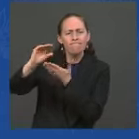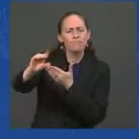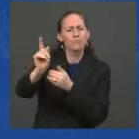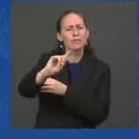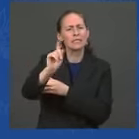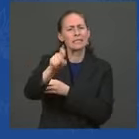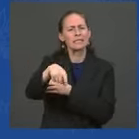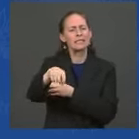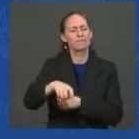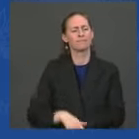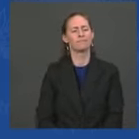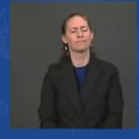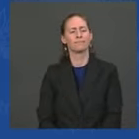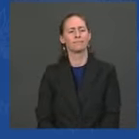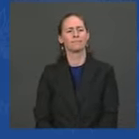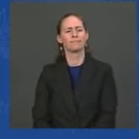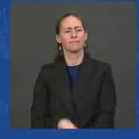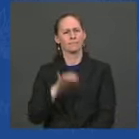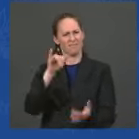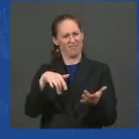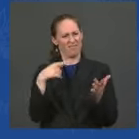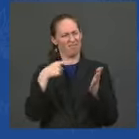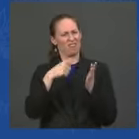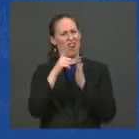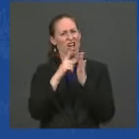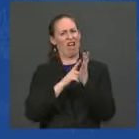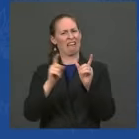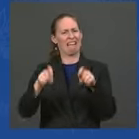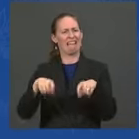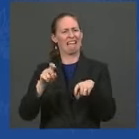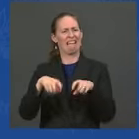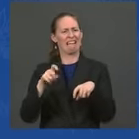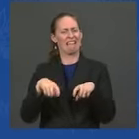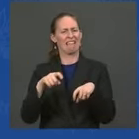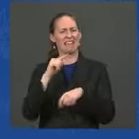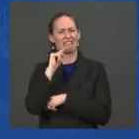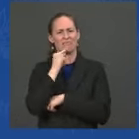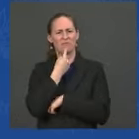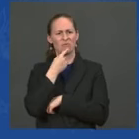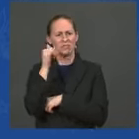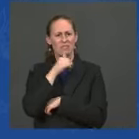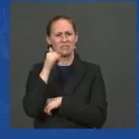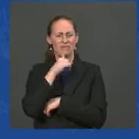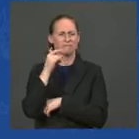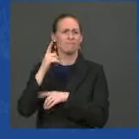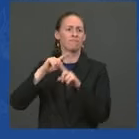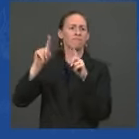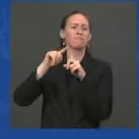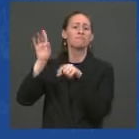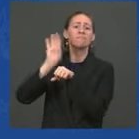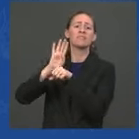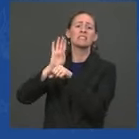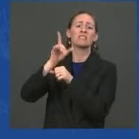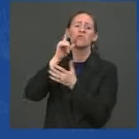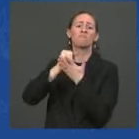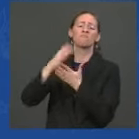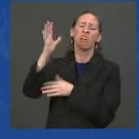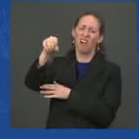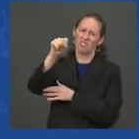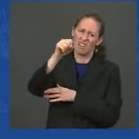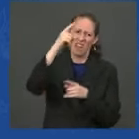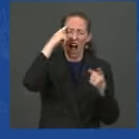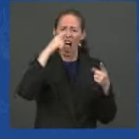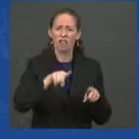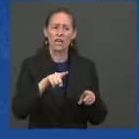of legislation. And by the way, I've had a number of Fortune 500 companies come to me and say, you're right. We can pay a higher tax than we're paying